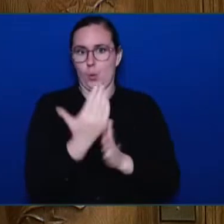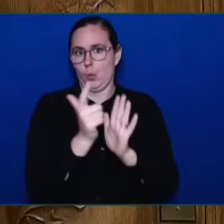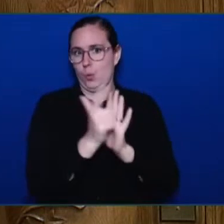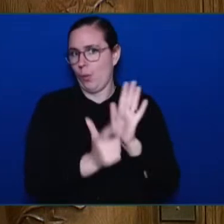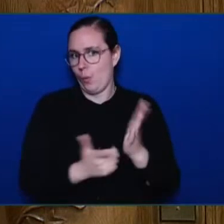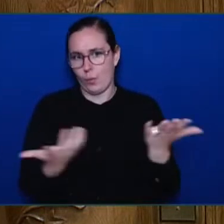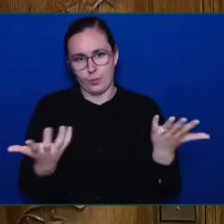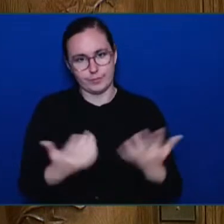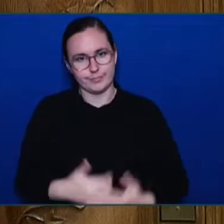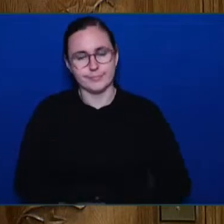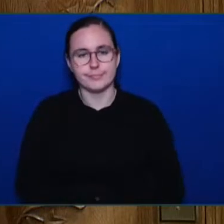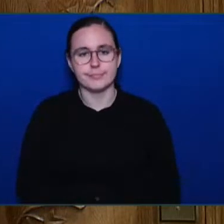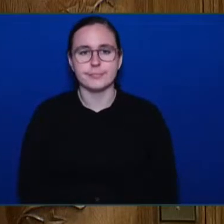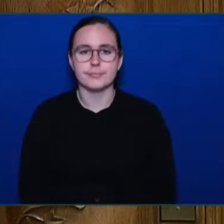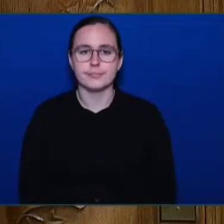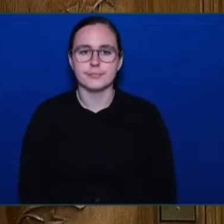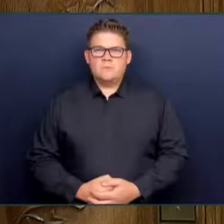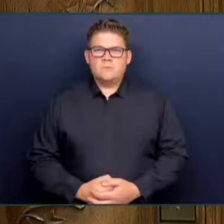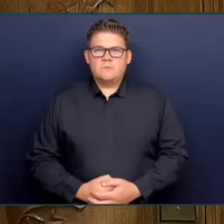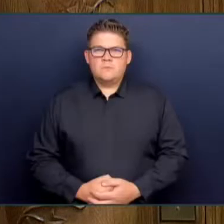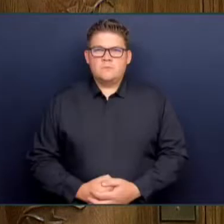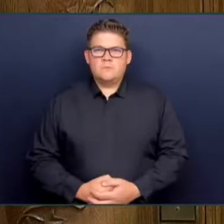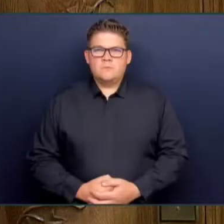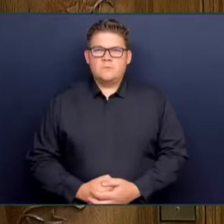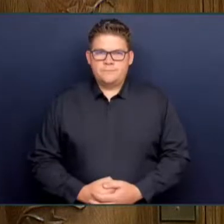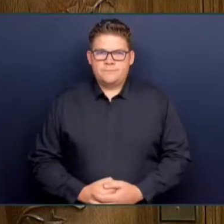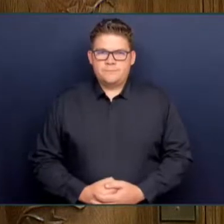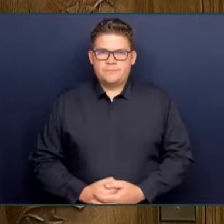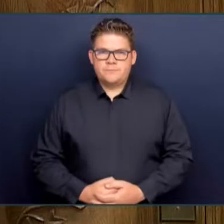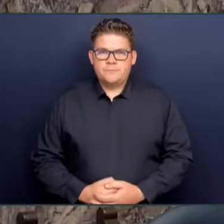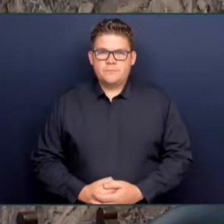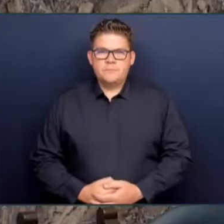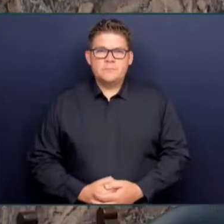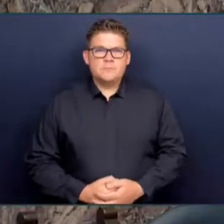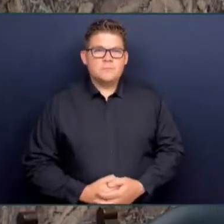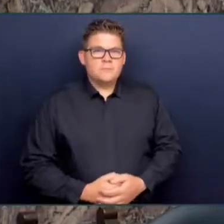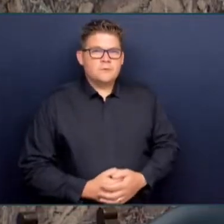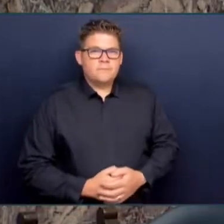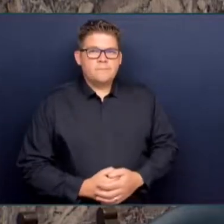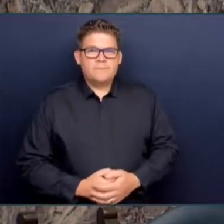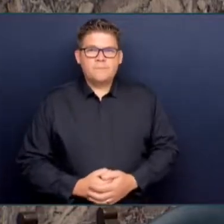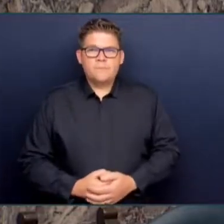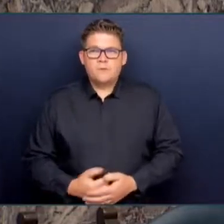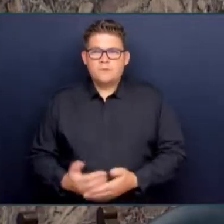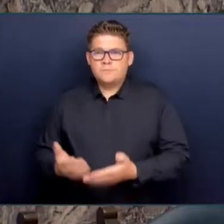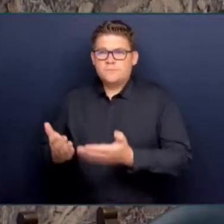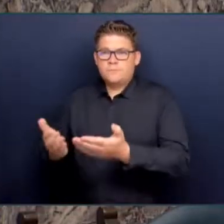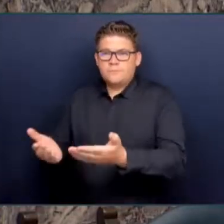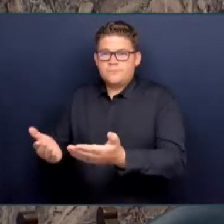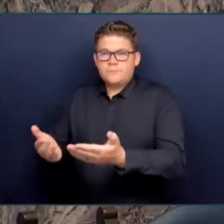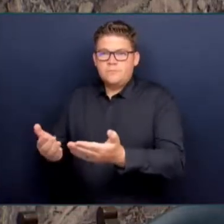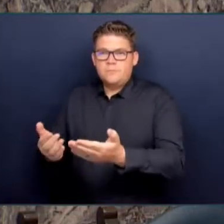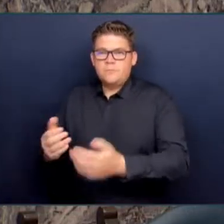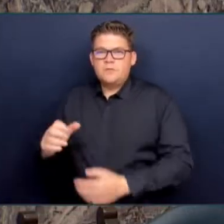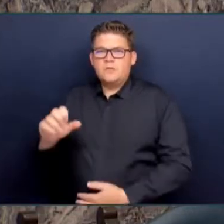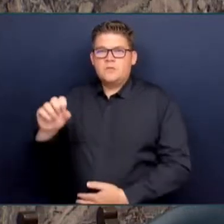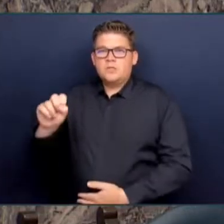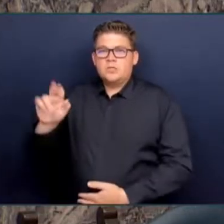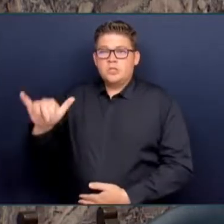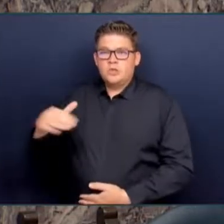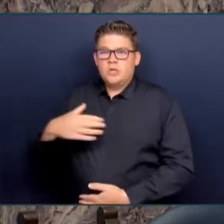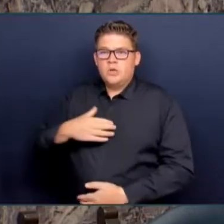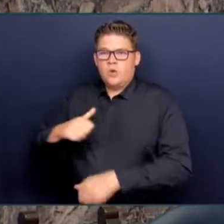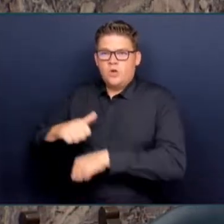Member for Surrey White Rock. Thank you, Mr. Speaker. The last time we heard from the tainted incoming Premier on his promise of a $400 annual